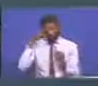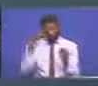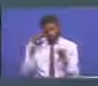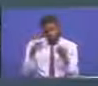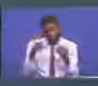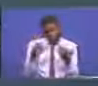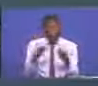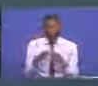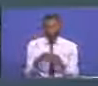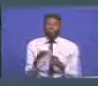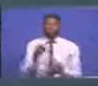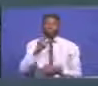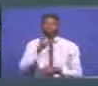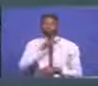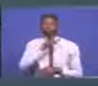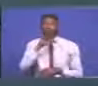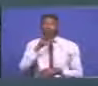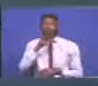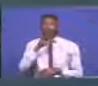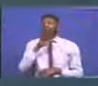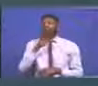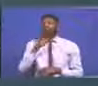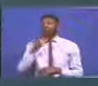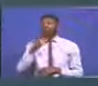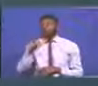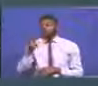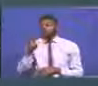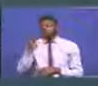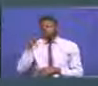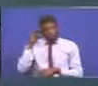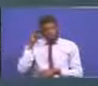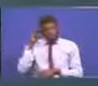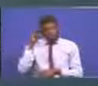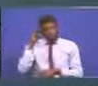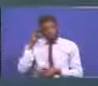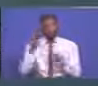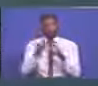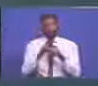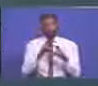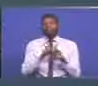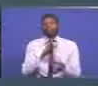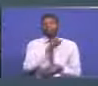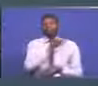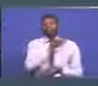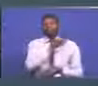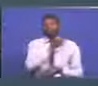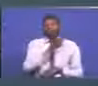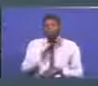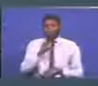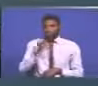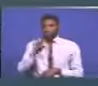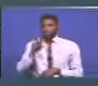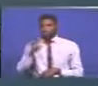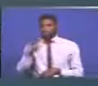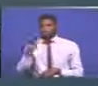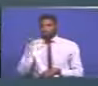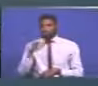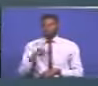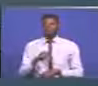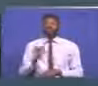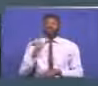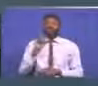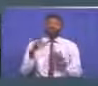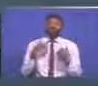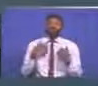concerned, highs of 35, lows of 22 in Mandera, 35 by 24 in Garissa. So the capital city has of